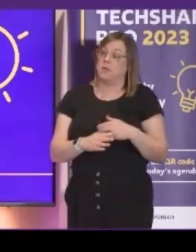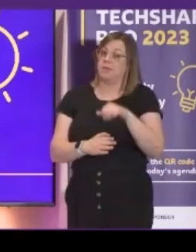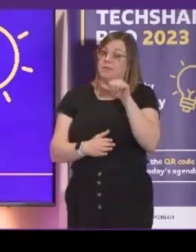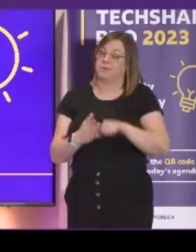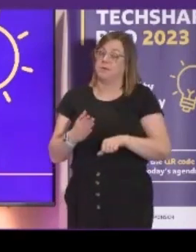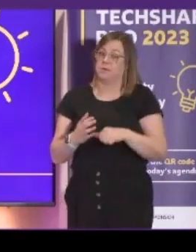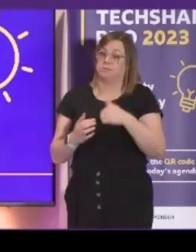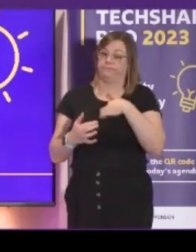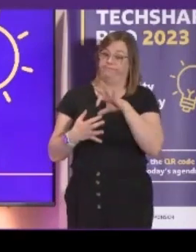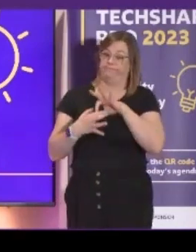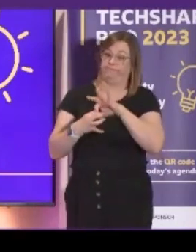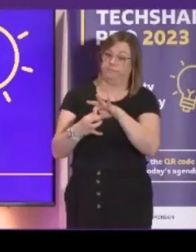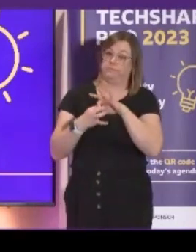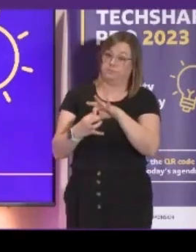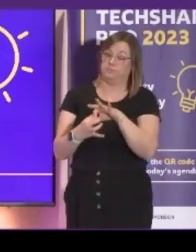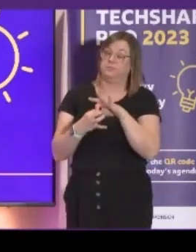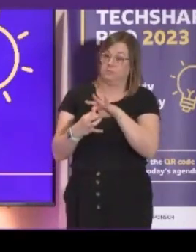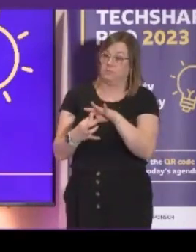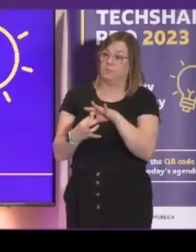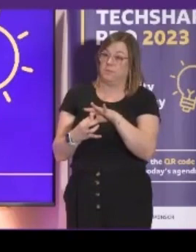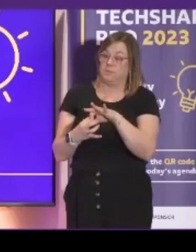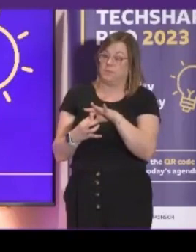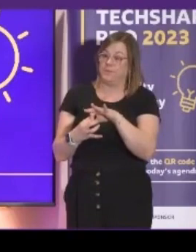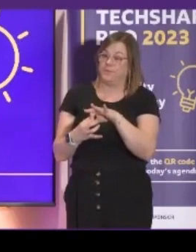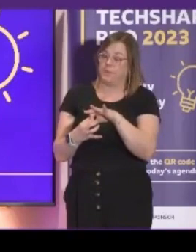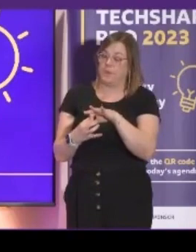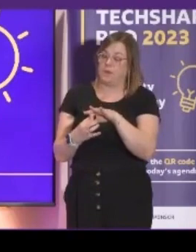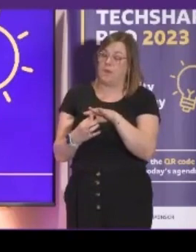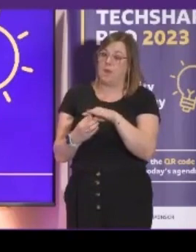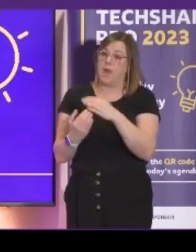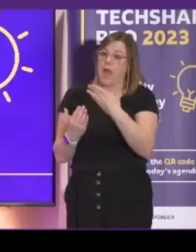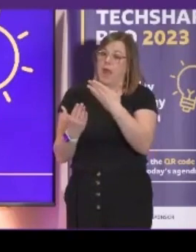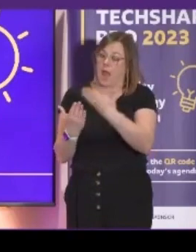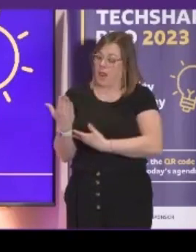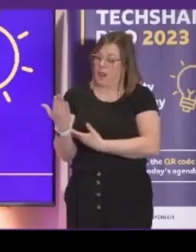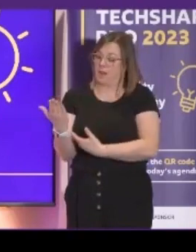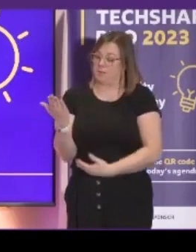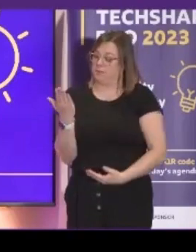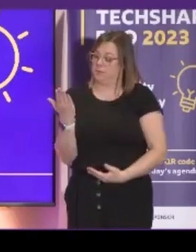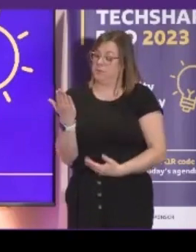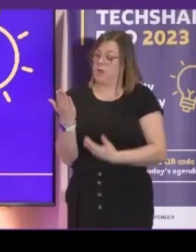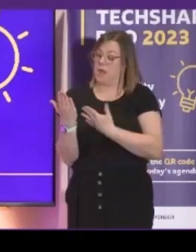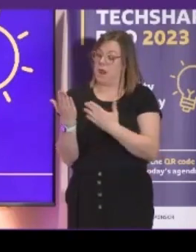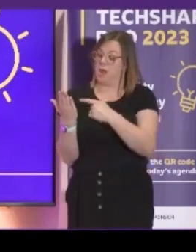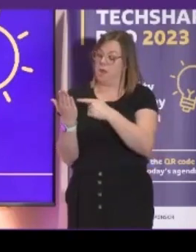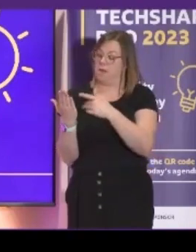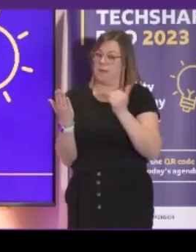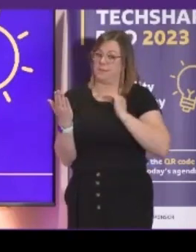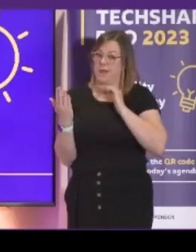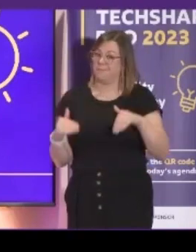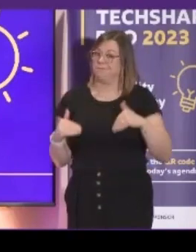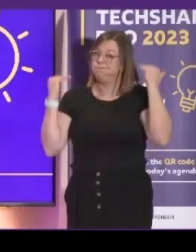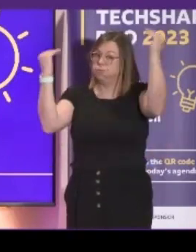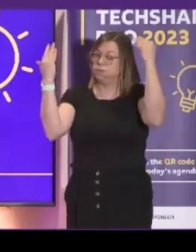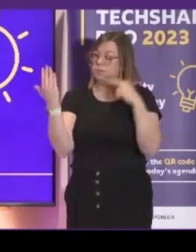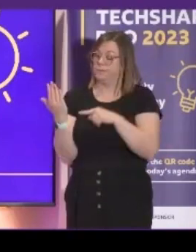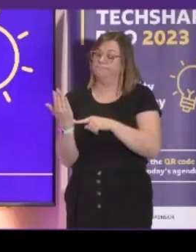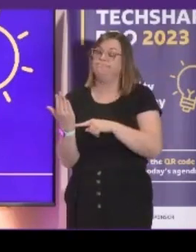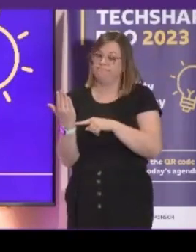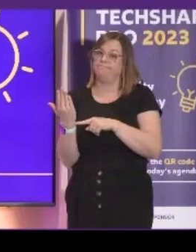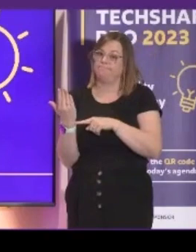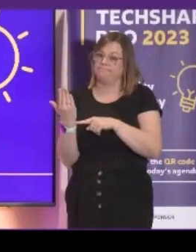our relationship, it was very clear from the guidelines that we were provided that there were some very high standards here at HSBC.